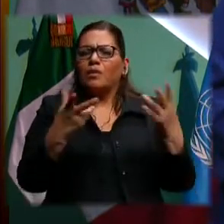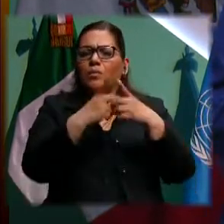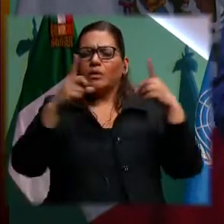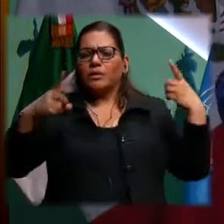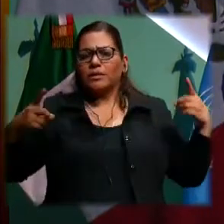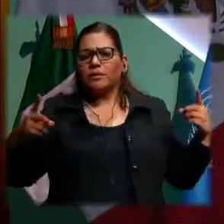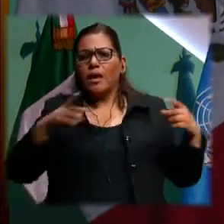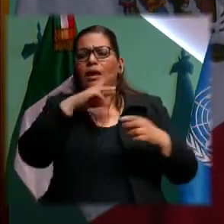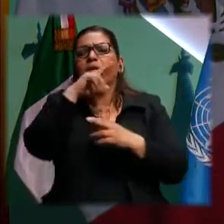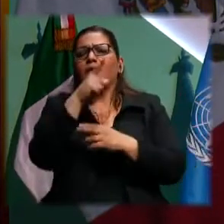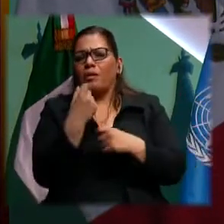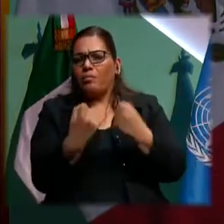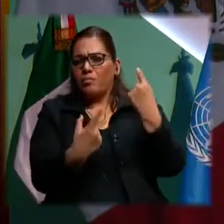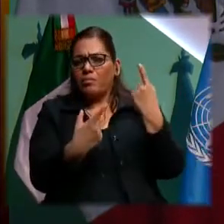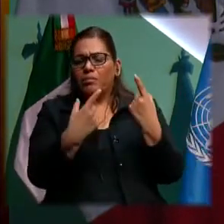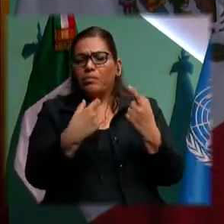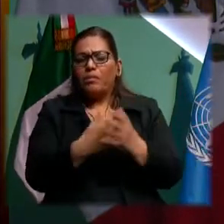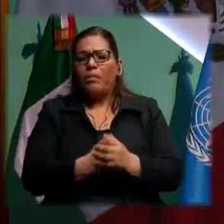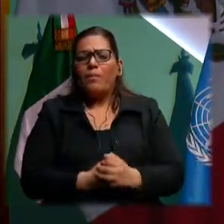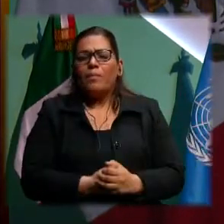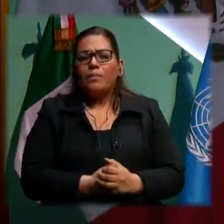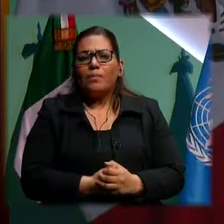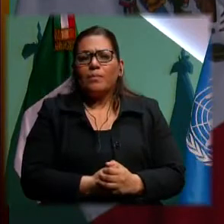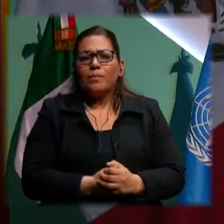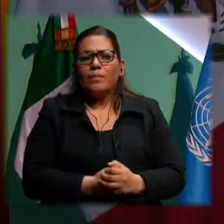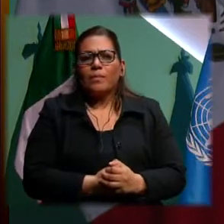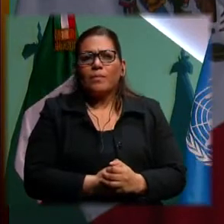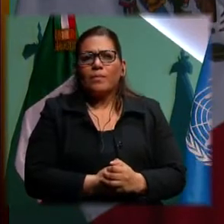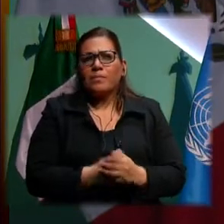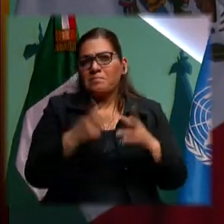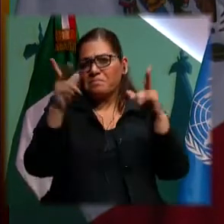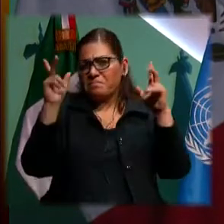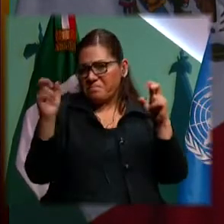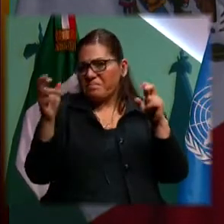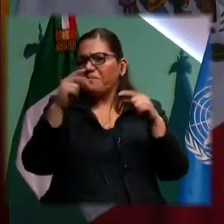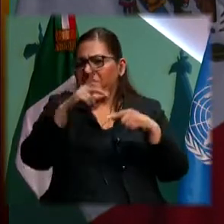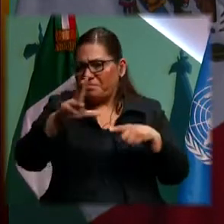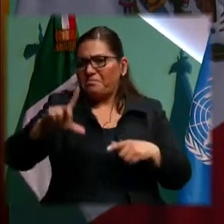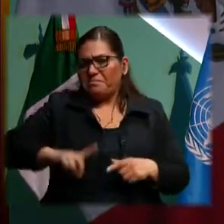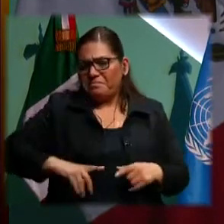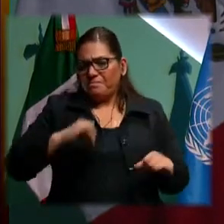as we think about the governance issues around this